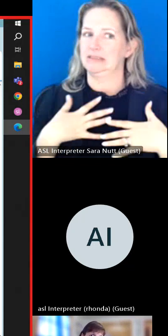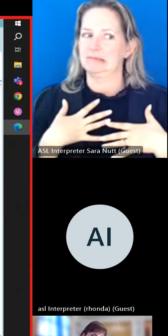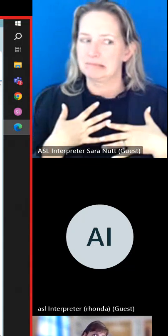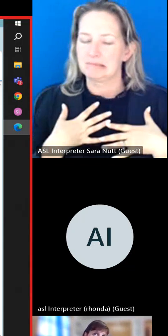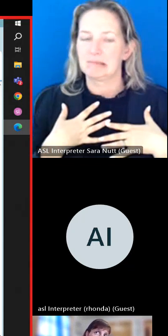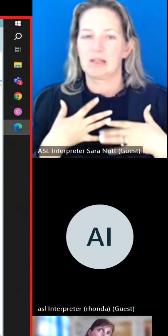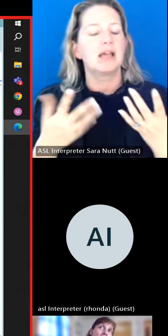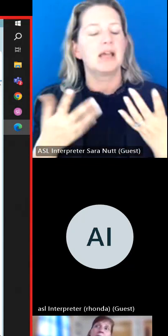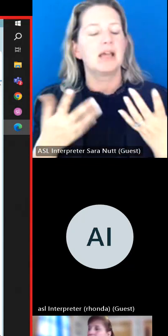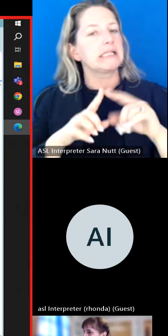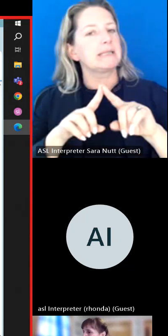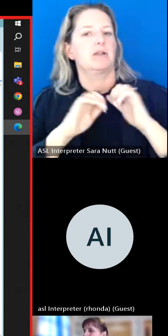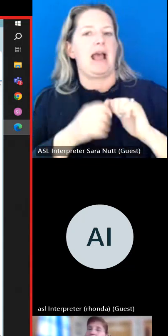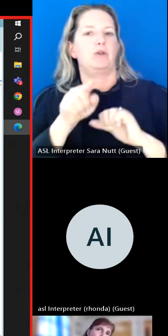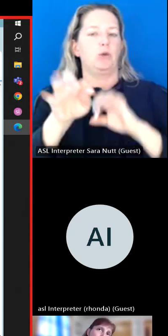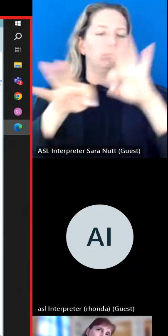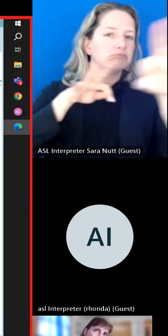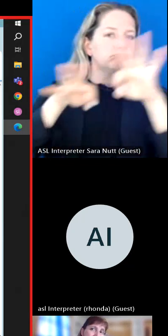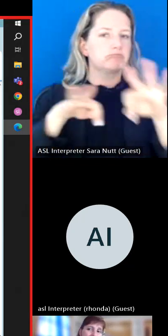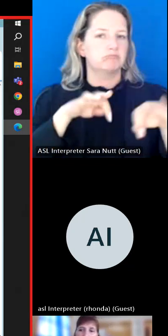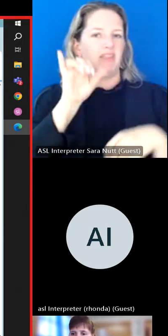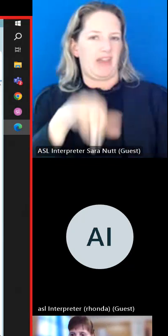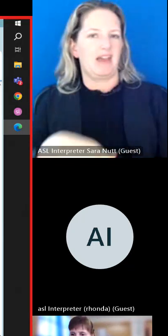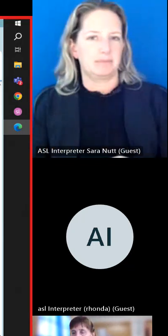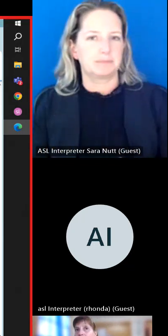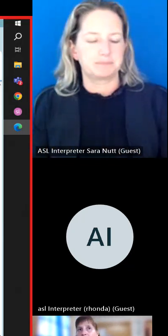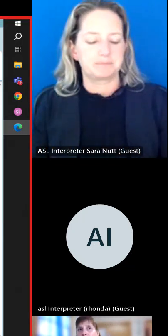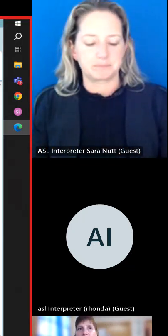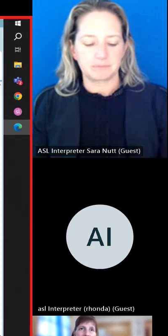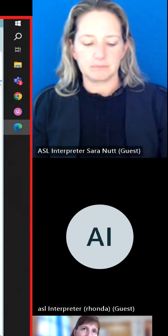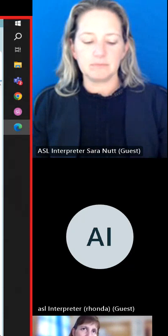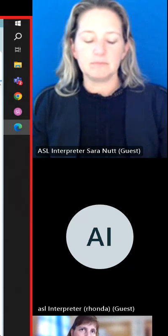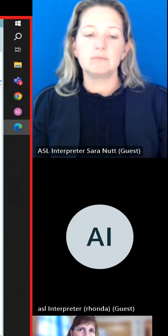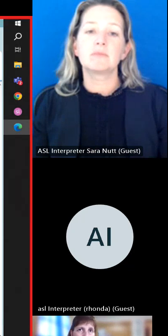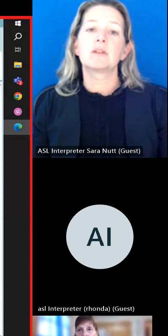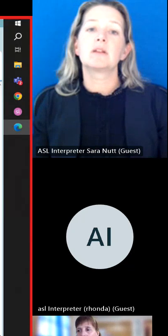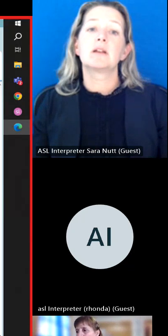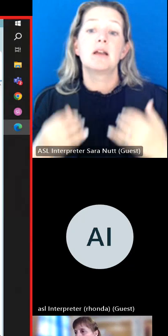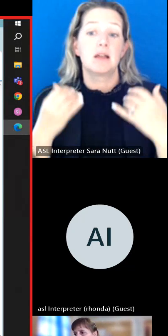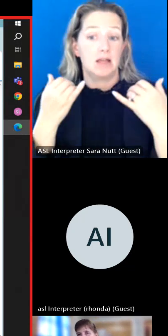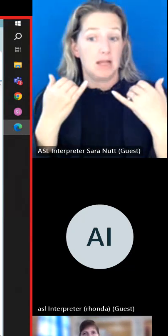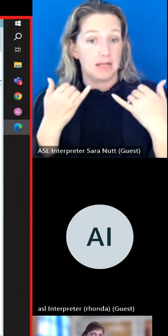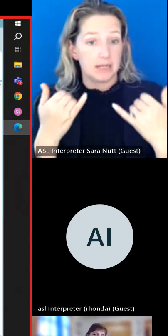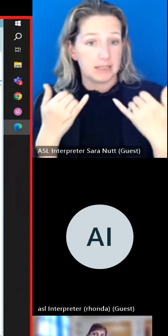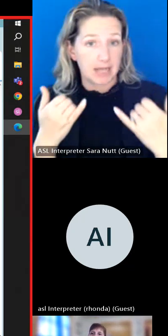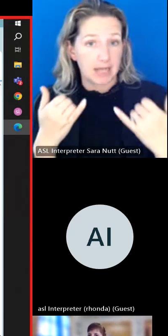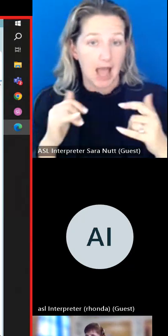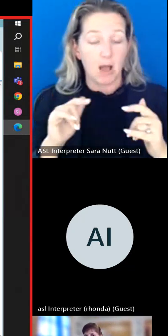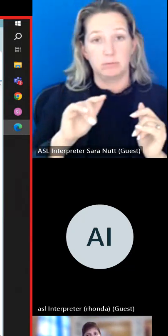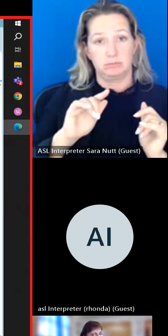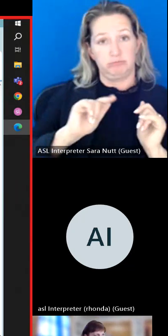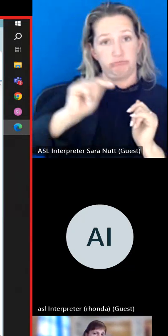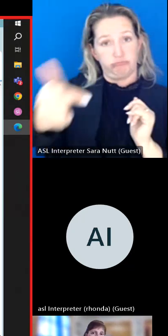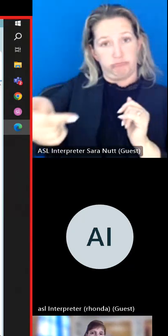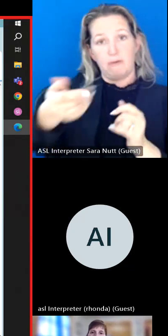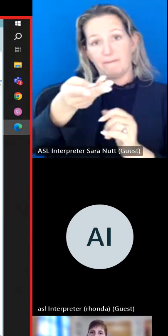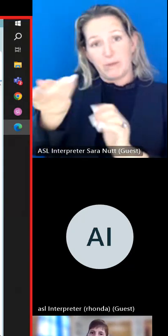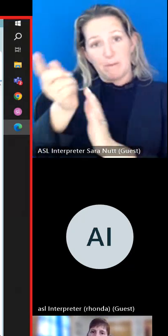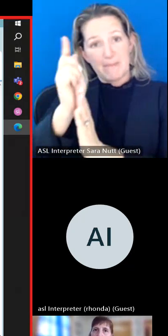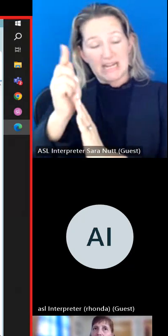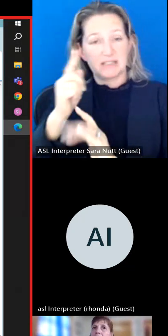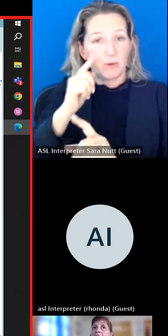it. So now I'd like you to take a couple of minutes and record in your notes. You can share